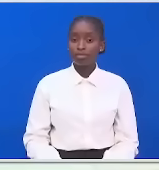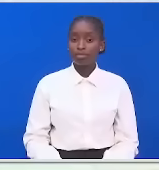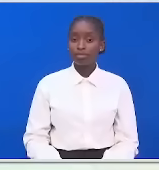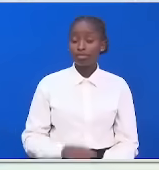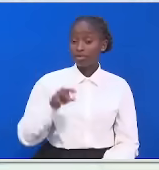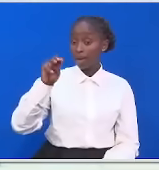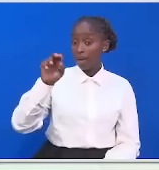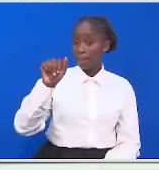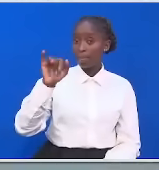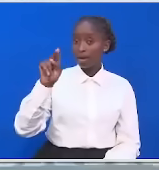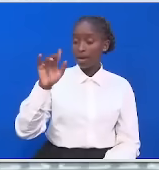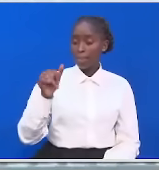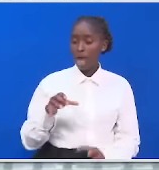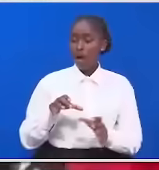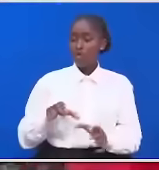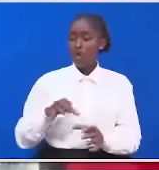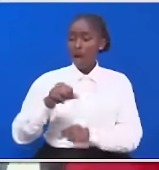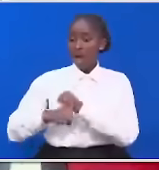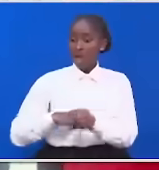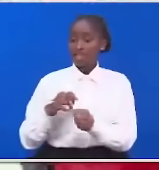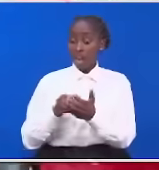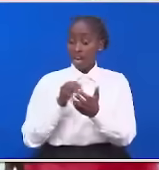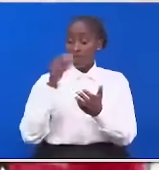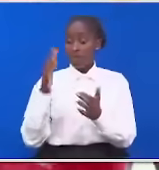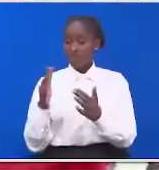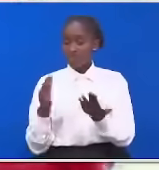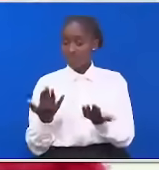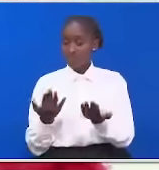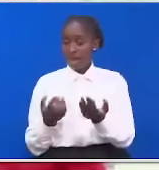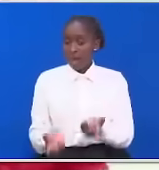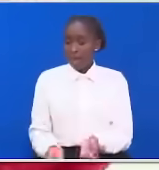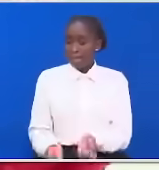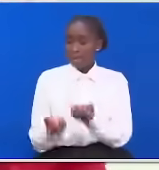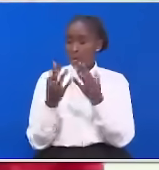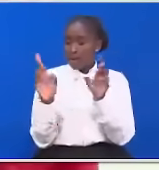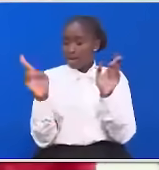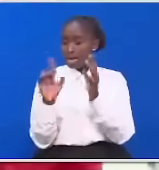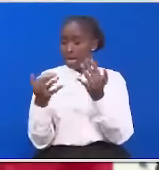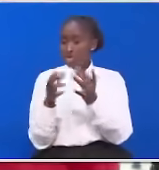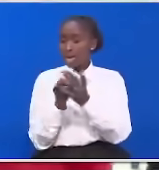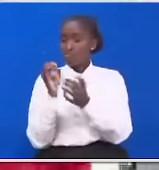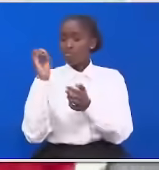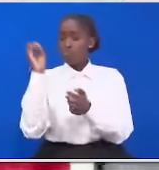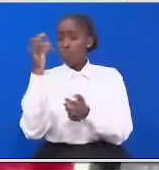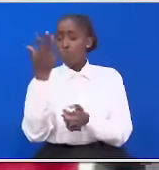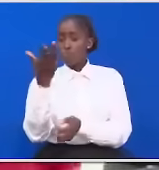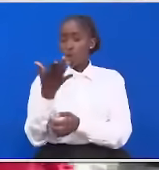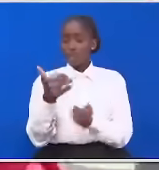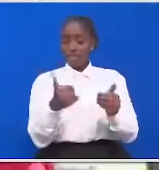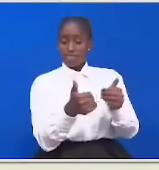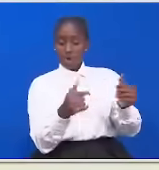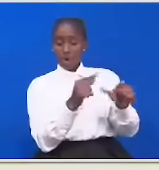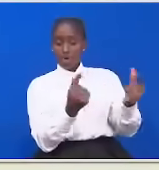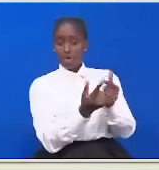Maina, forced to act, pulled out a stun grenade, ready to disperse the furious crowd. But